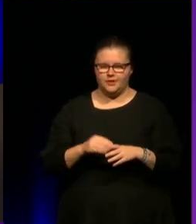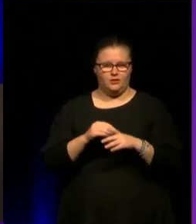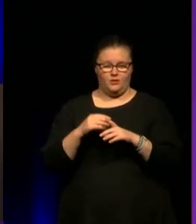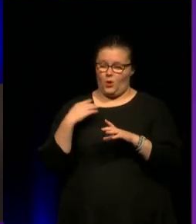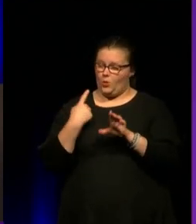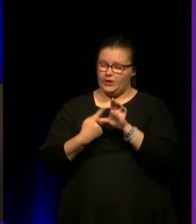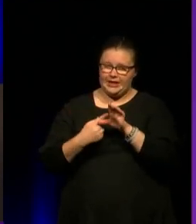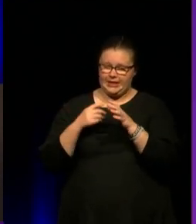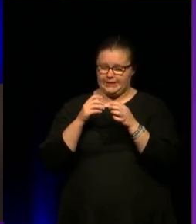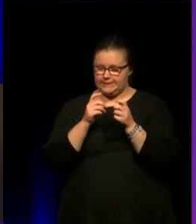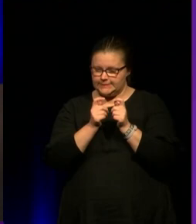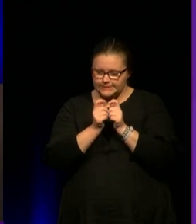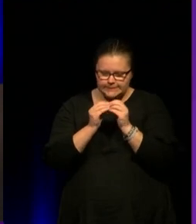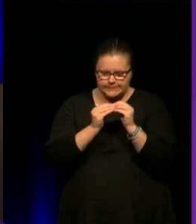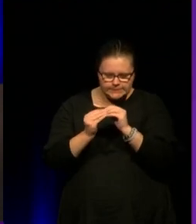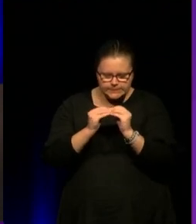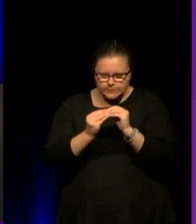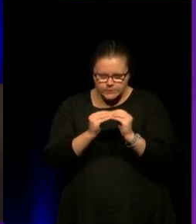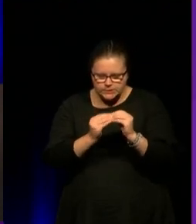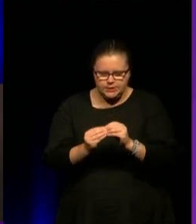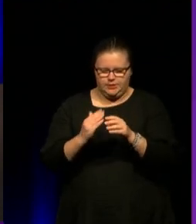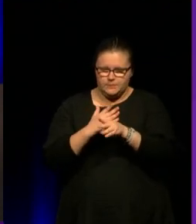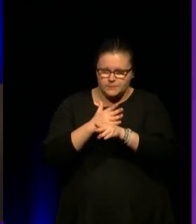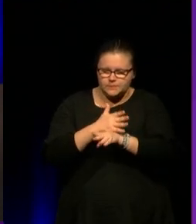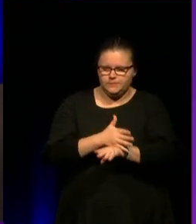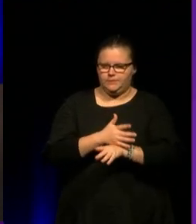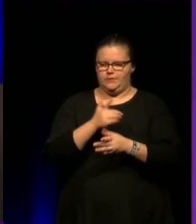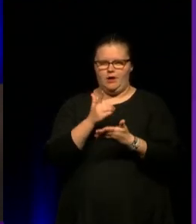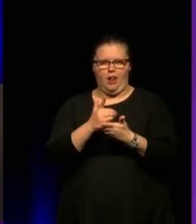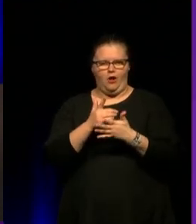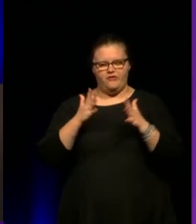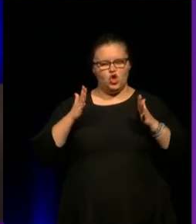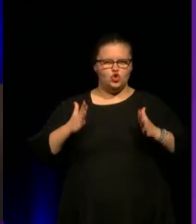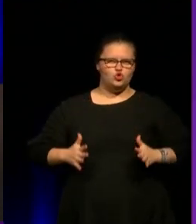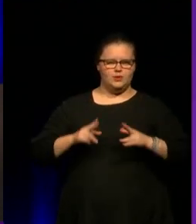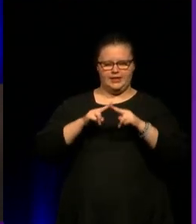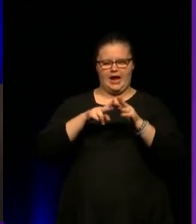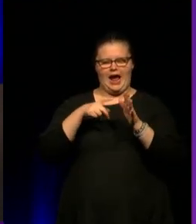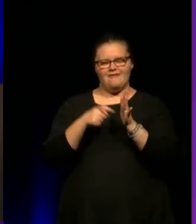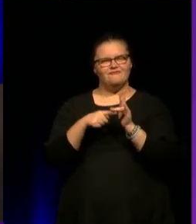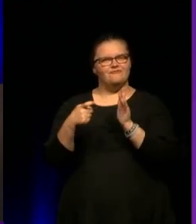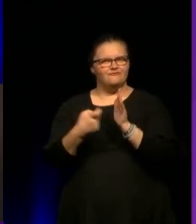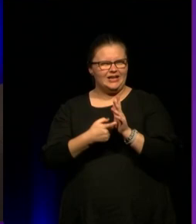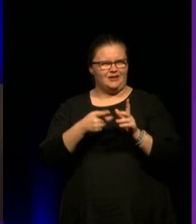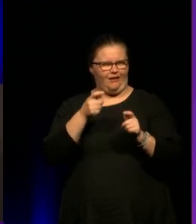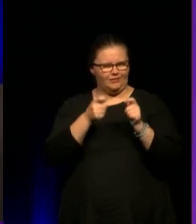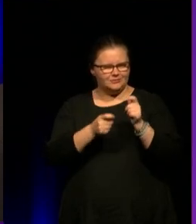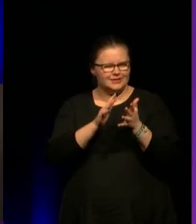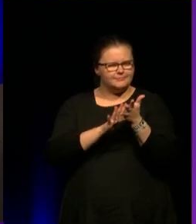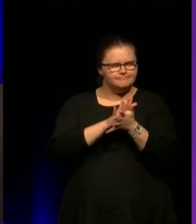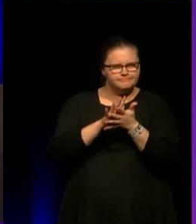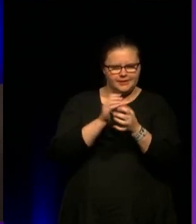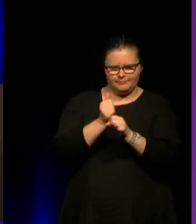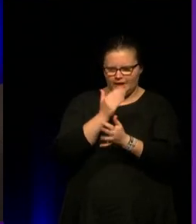FDA, we did heaps and heaps of what we call human factors testing. And that means iterating the product and